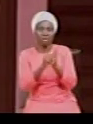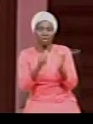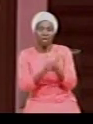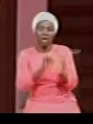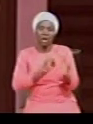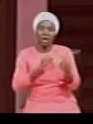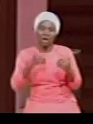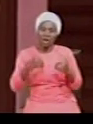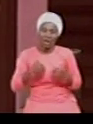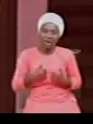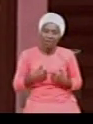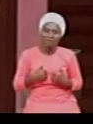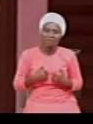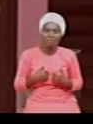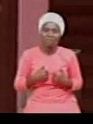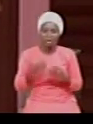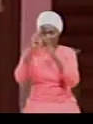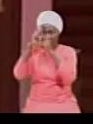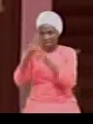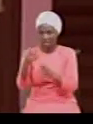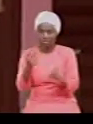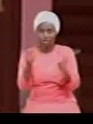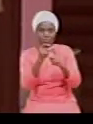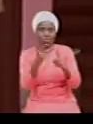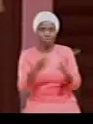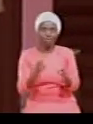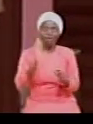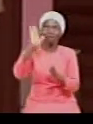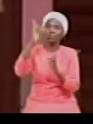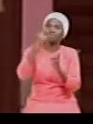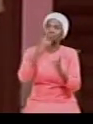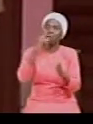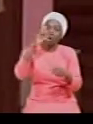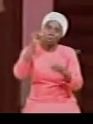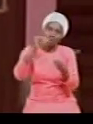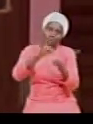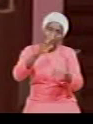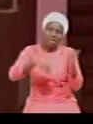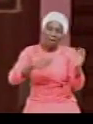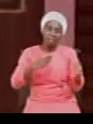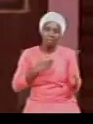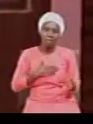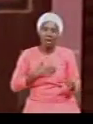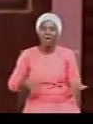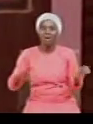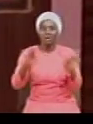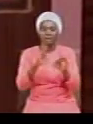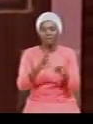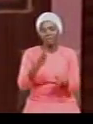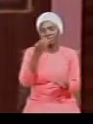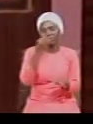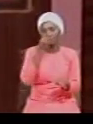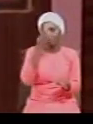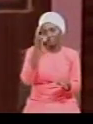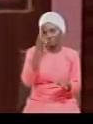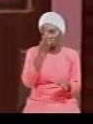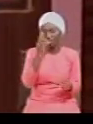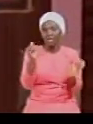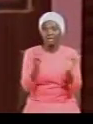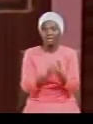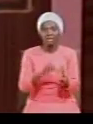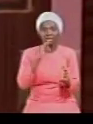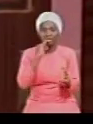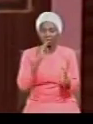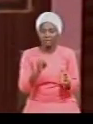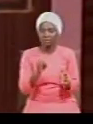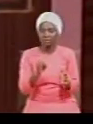the words of his mouth more than my necessary food. That's beautiful in